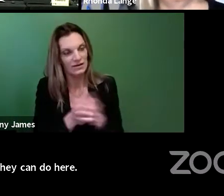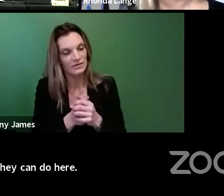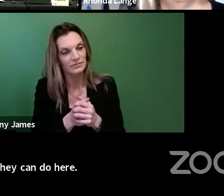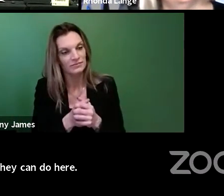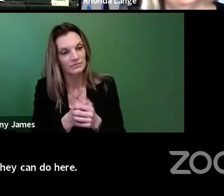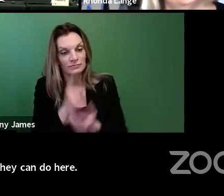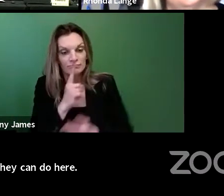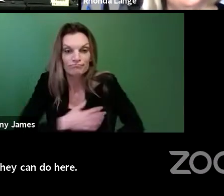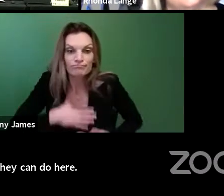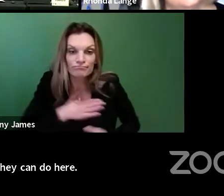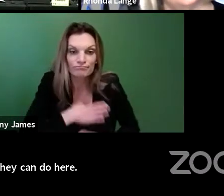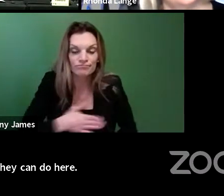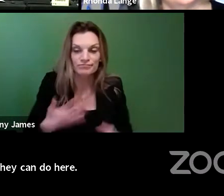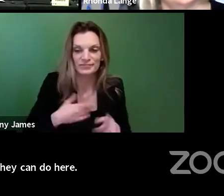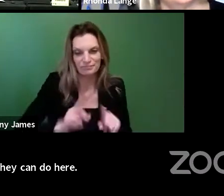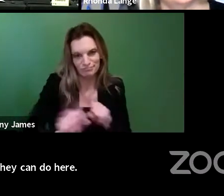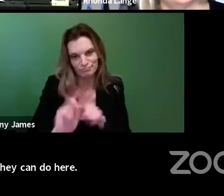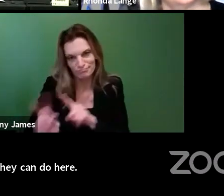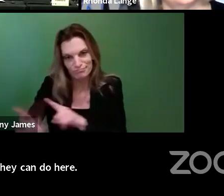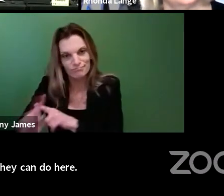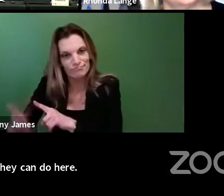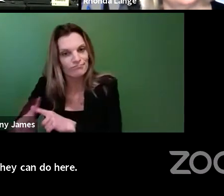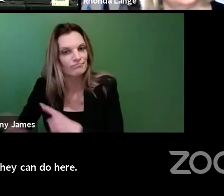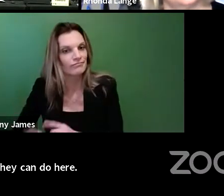recreational activities in every single